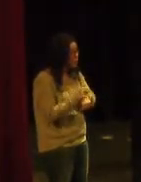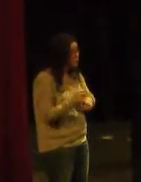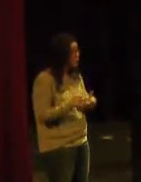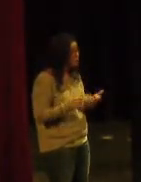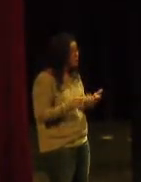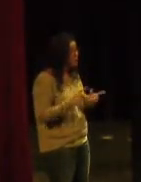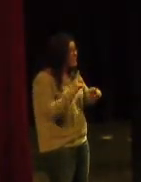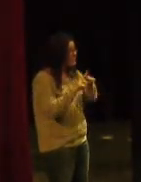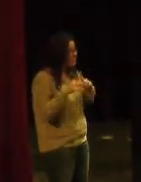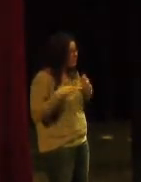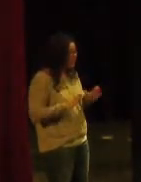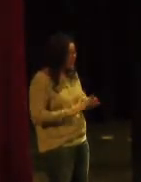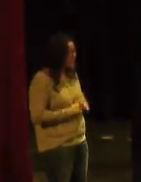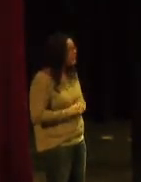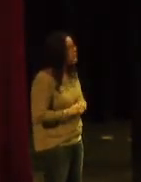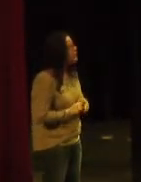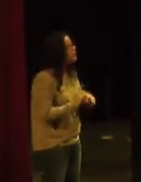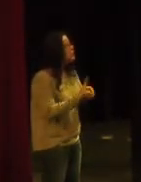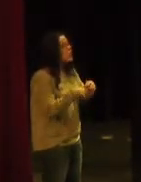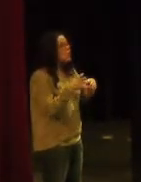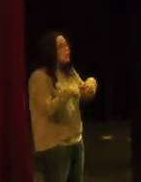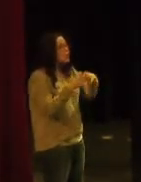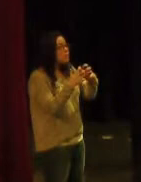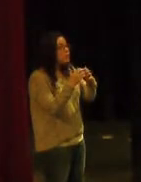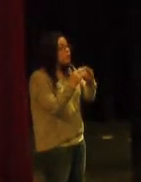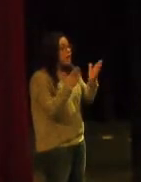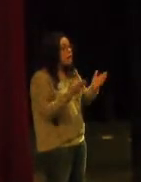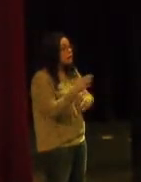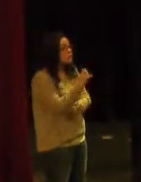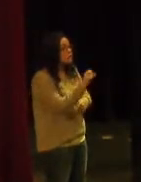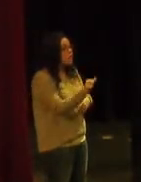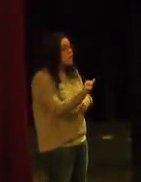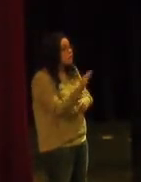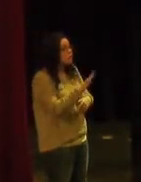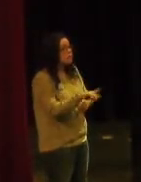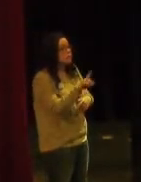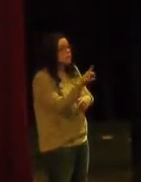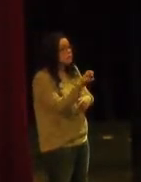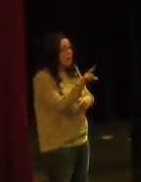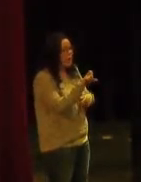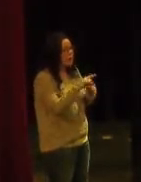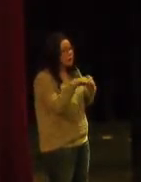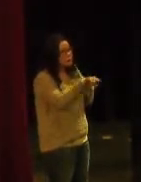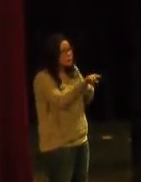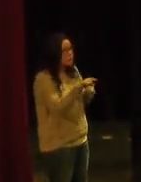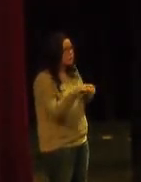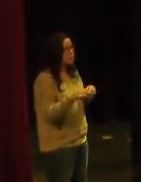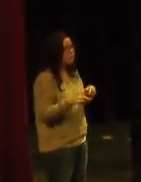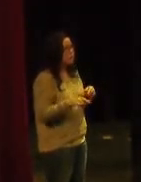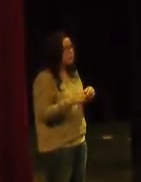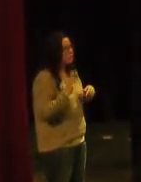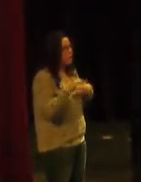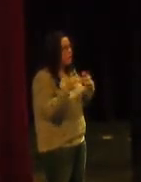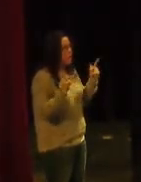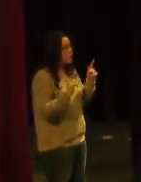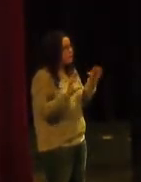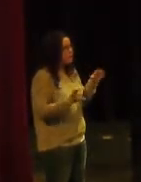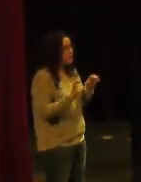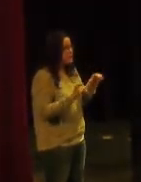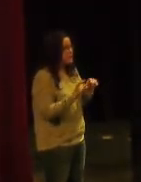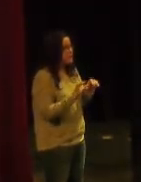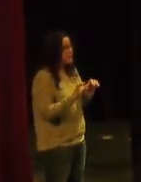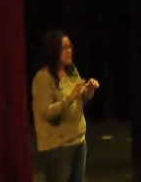ways. When we built our house here in Spring Arbor, which is about a mile away from here, all the people that did